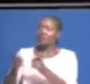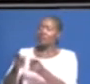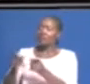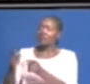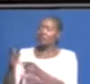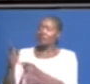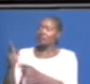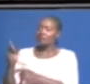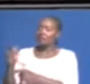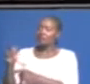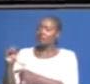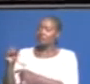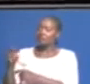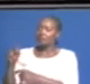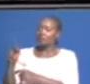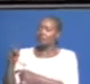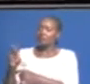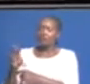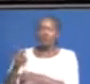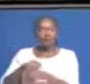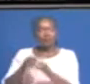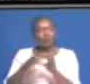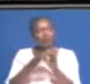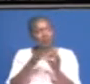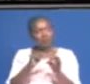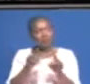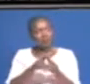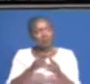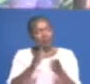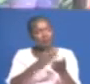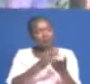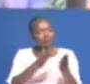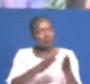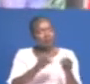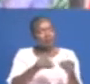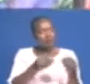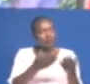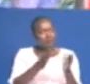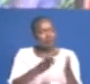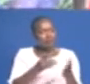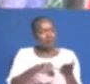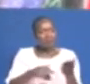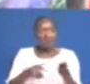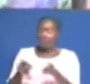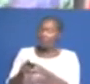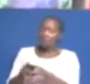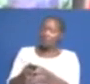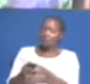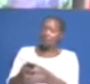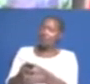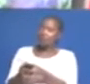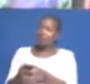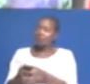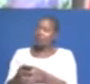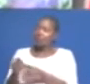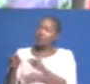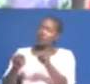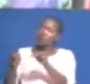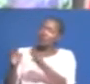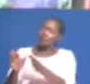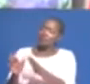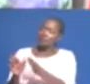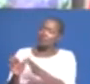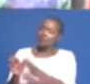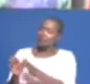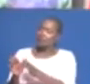Kasuku. So when you say you joined them, would you join them as a musician or as their producer? I joined them as their manager. As their manager?